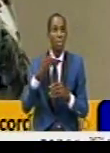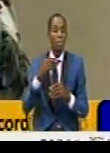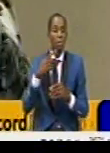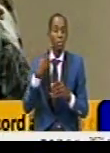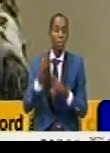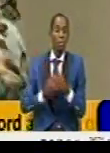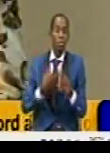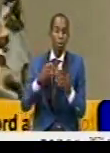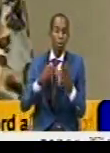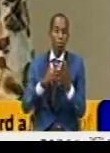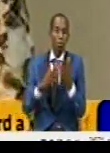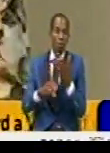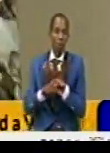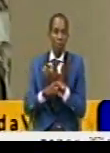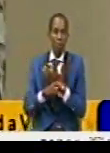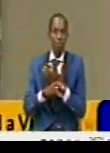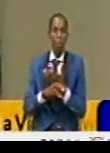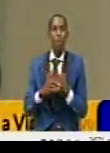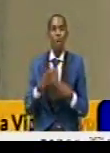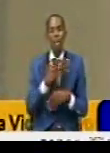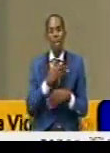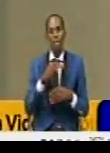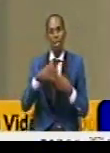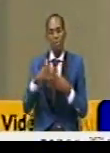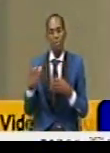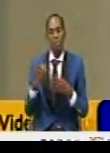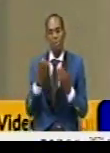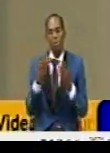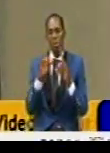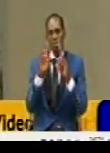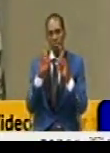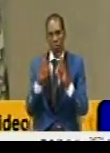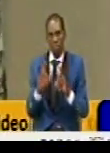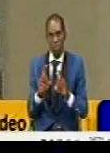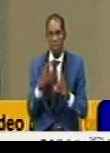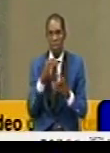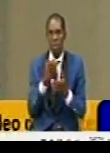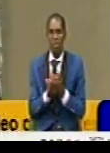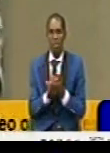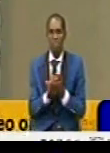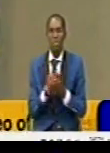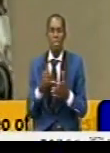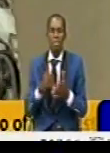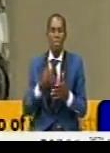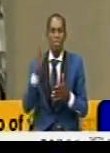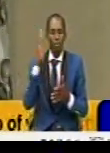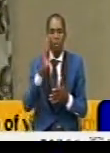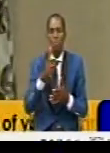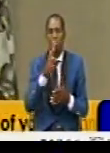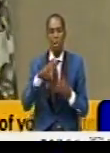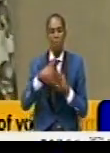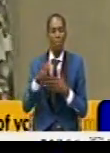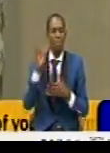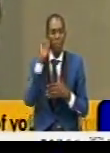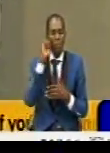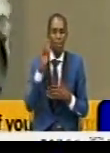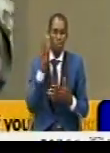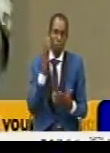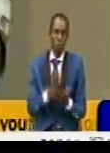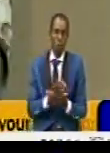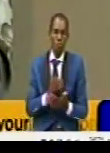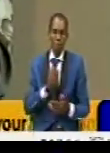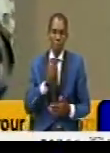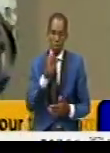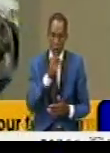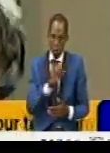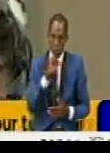in March. And when we went there, she was having cough. So they, after conducting several tests, they said that the